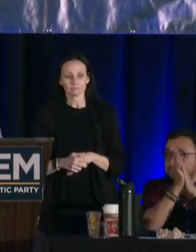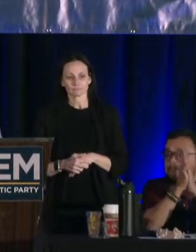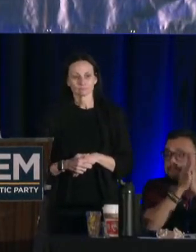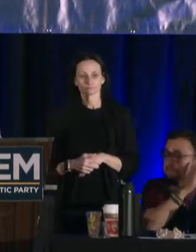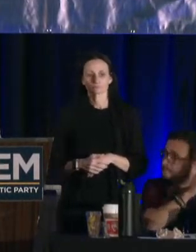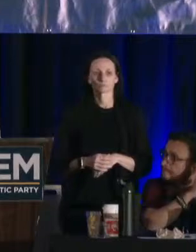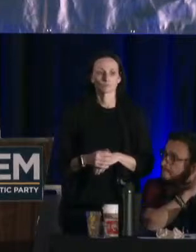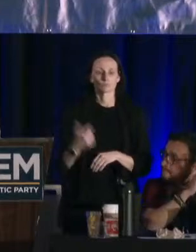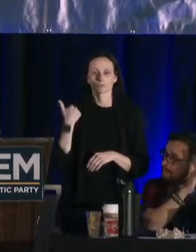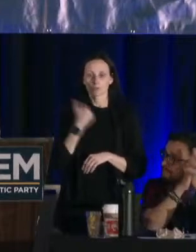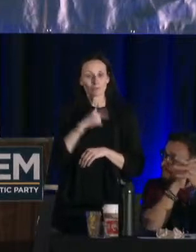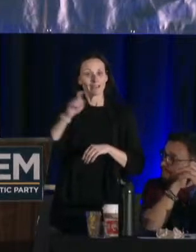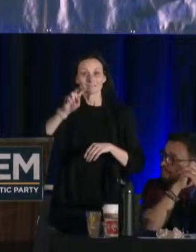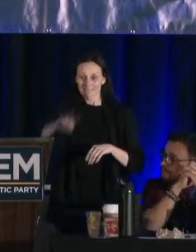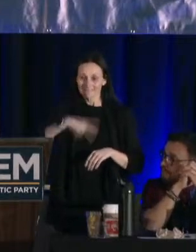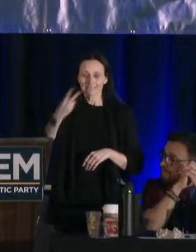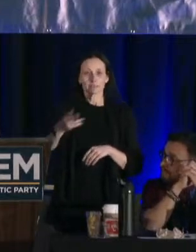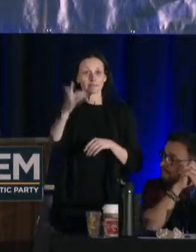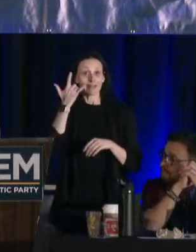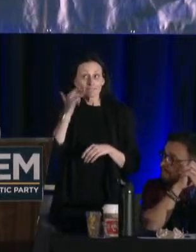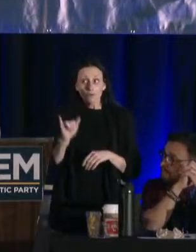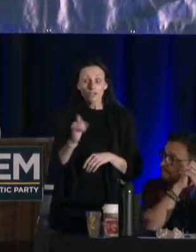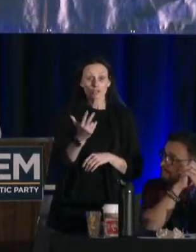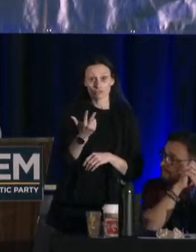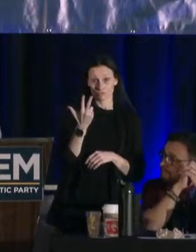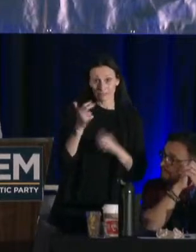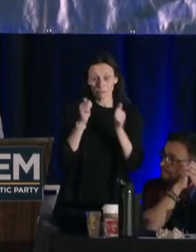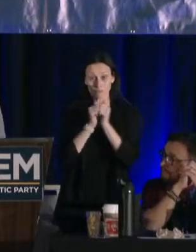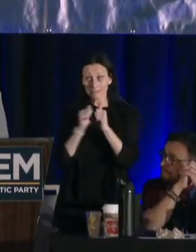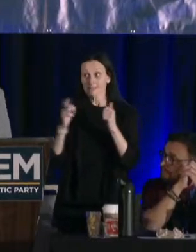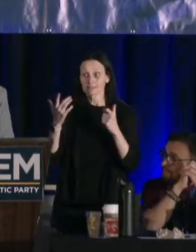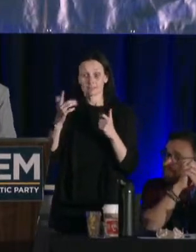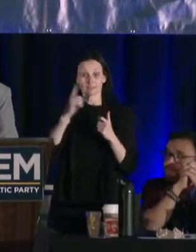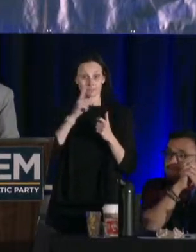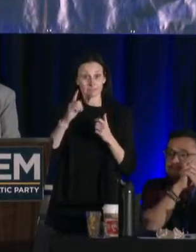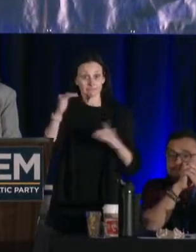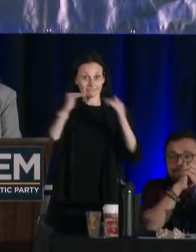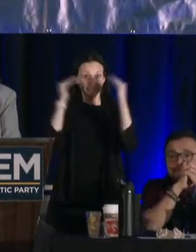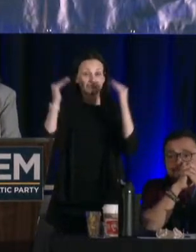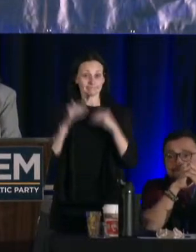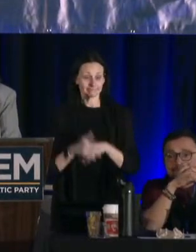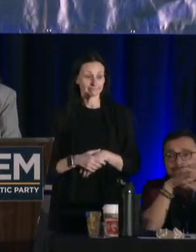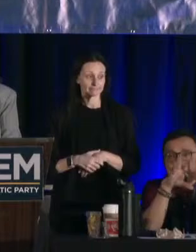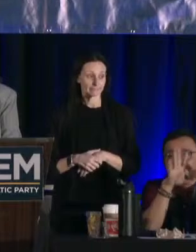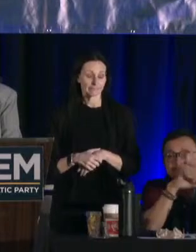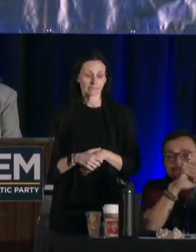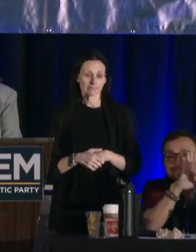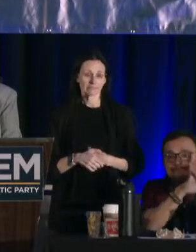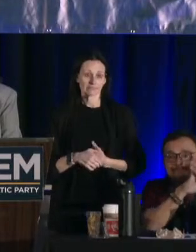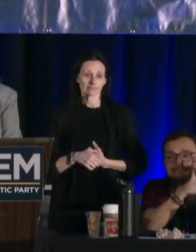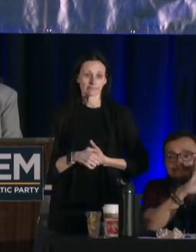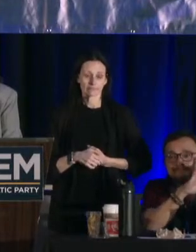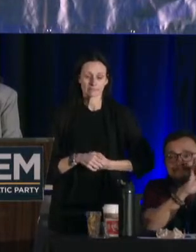We must flip California 3 with Jessica Morse.